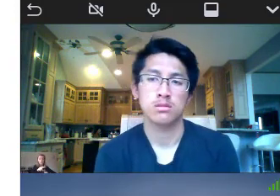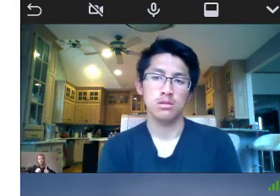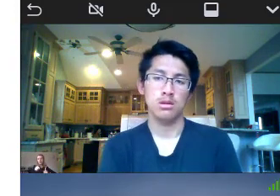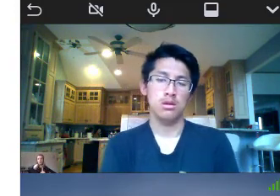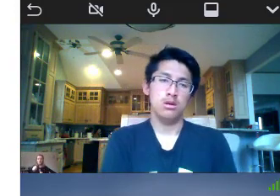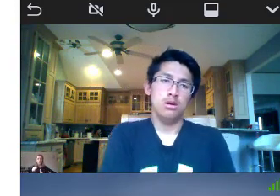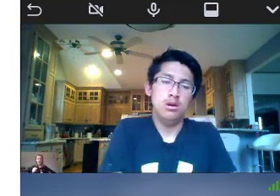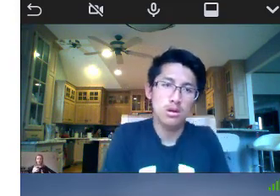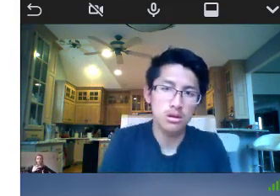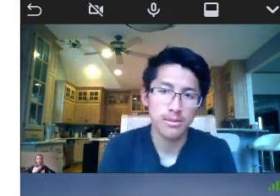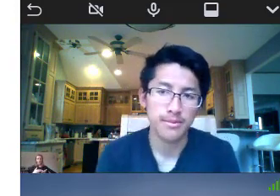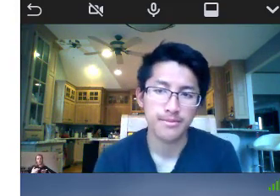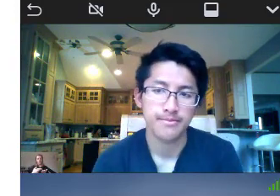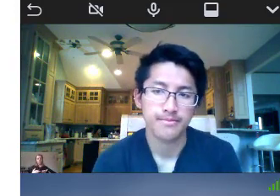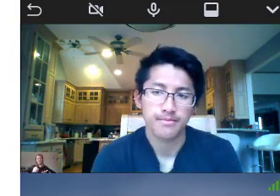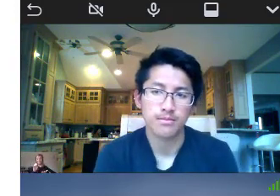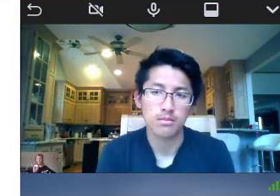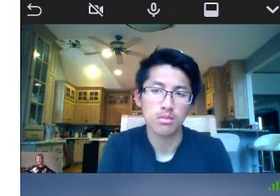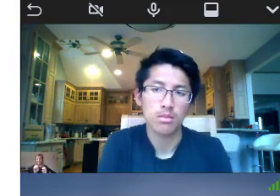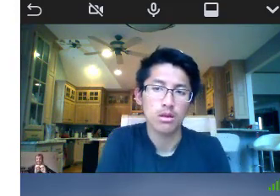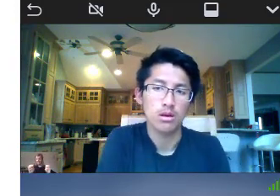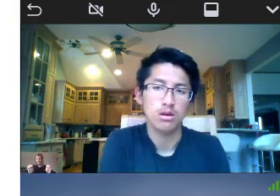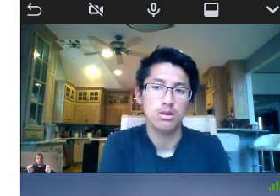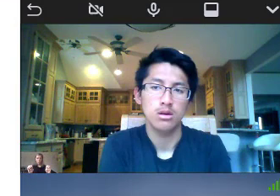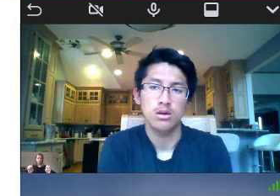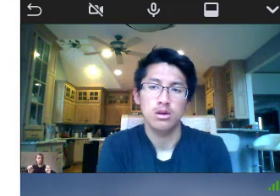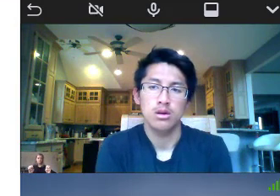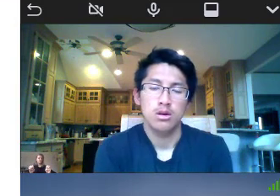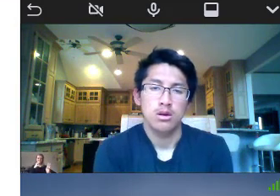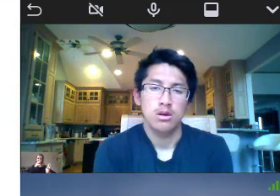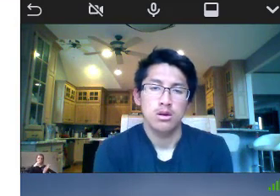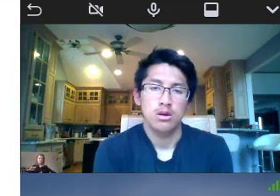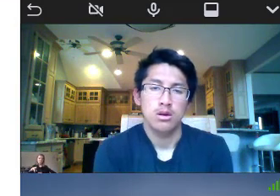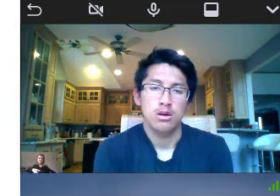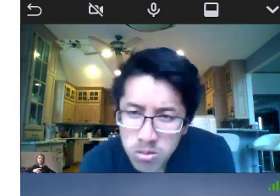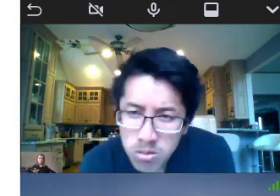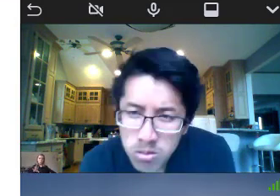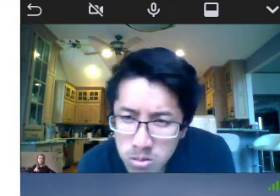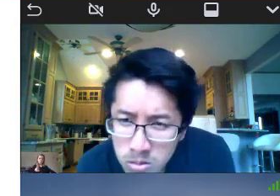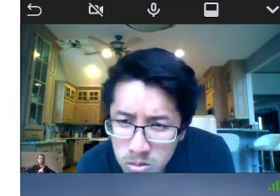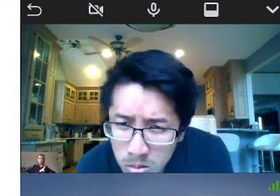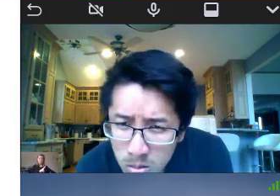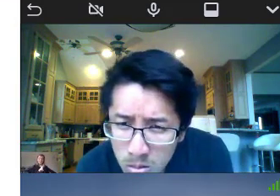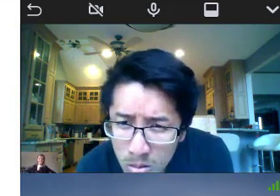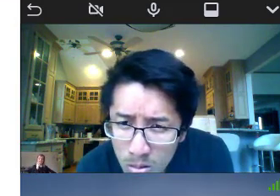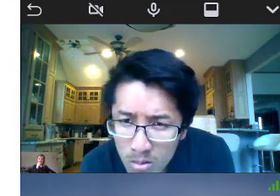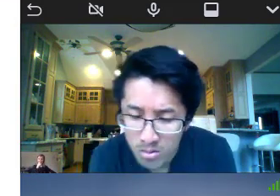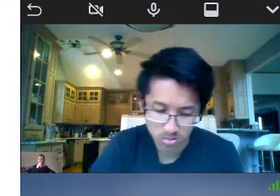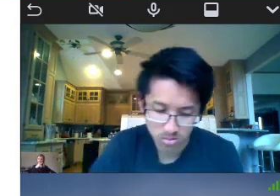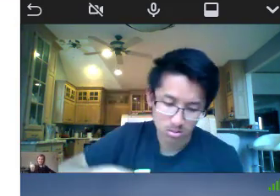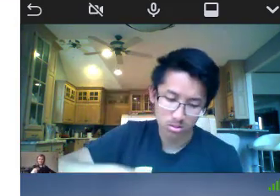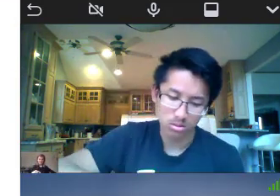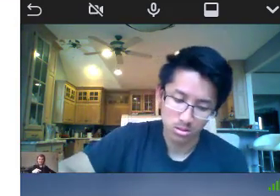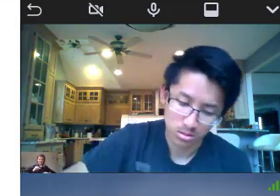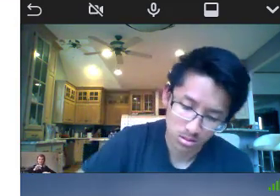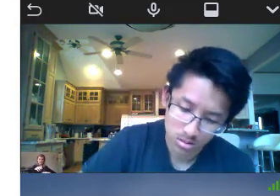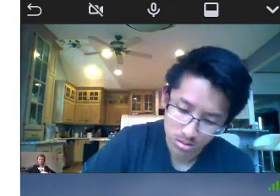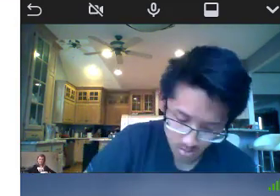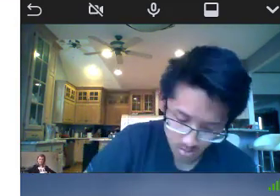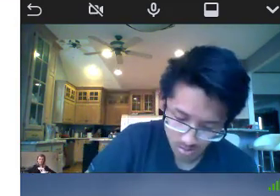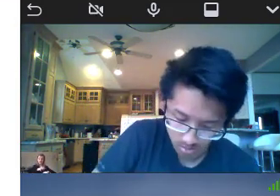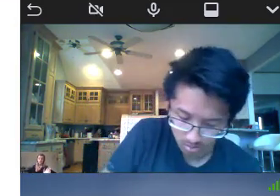ugly, especially if I'm writing an exam or something. So typically for cylindrical pillars, I'll try to use this Nusselt number